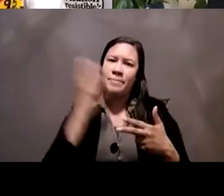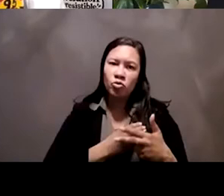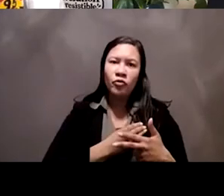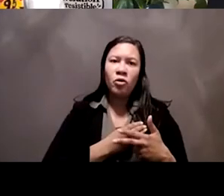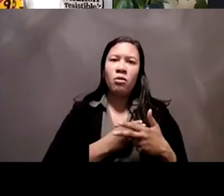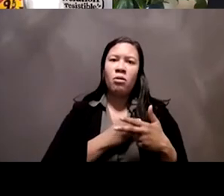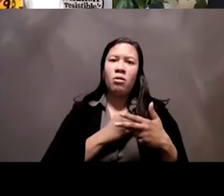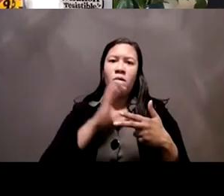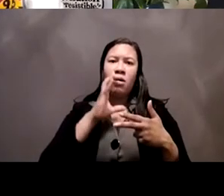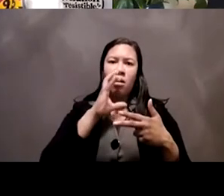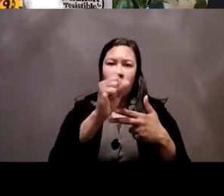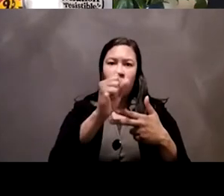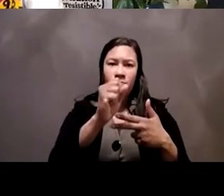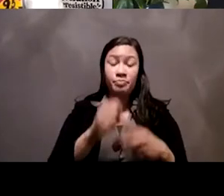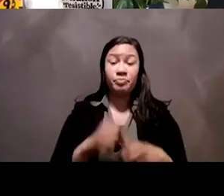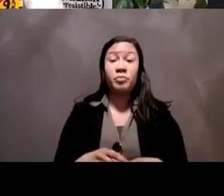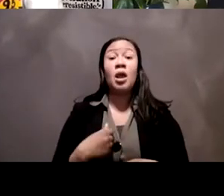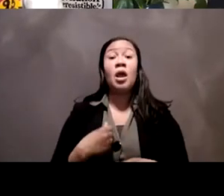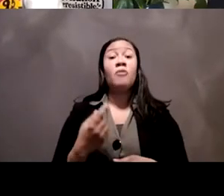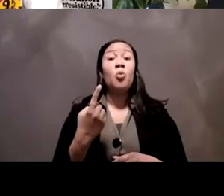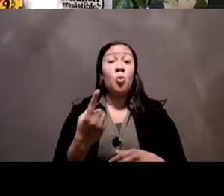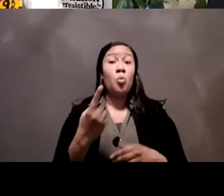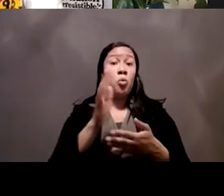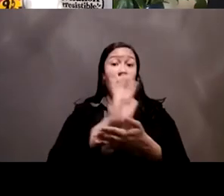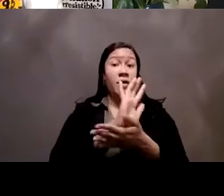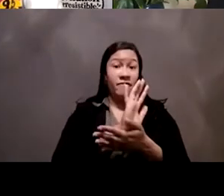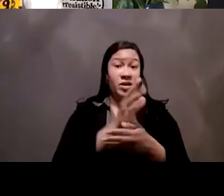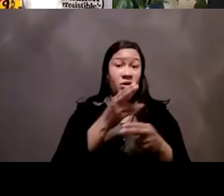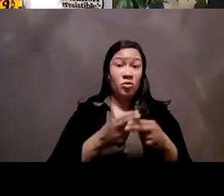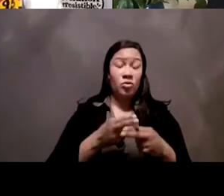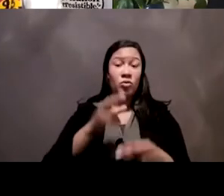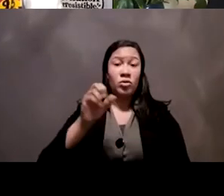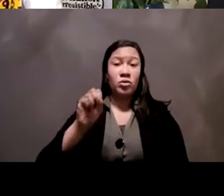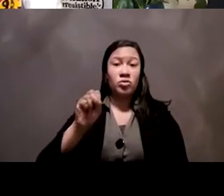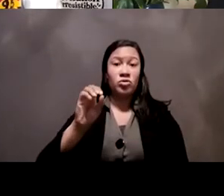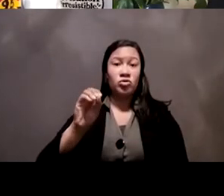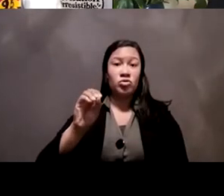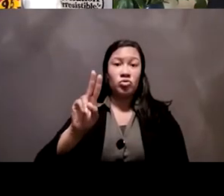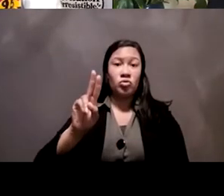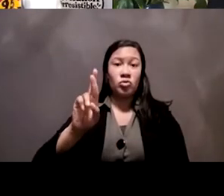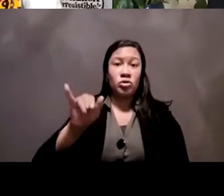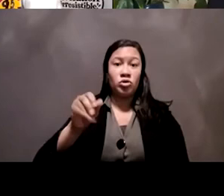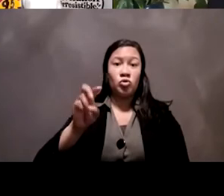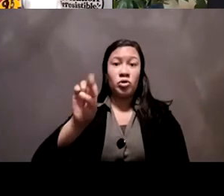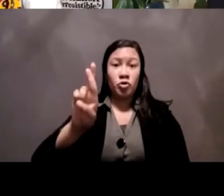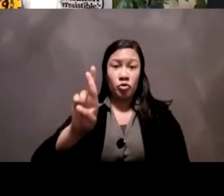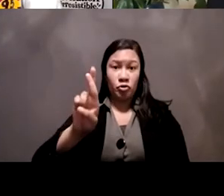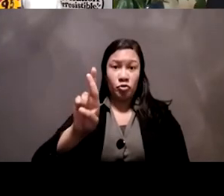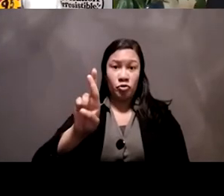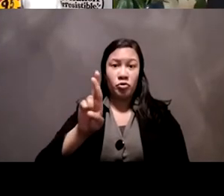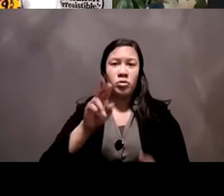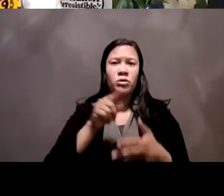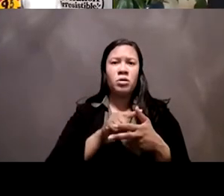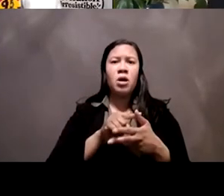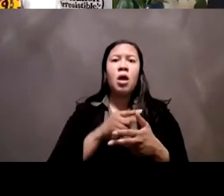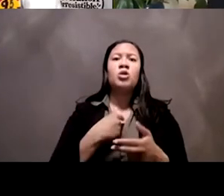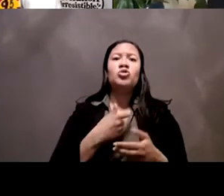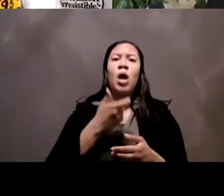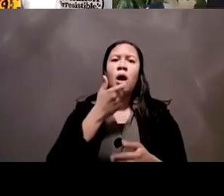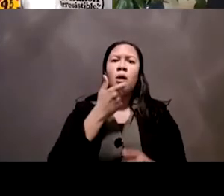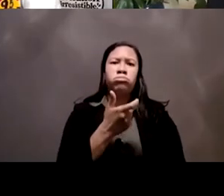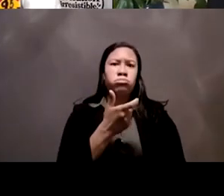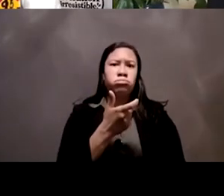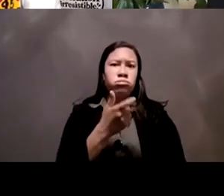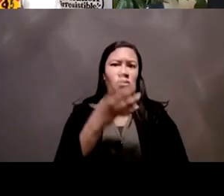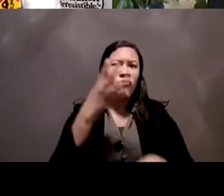But there is one video called Sojourner, and I sat in the gallery and watched it four